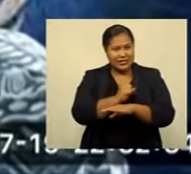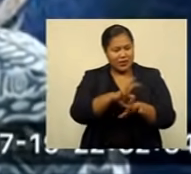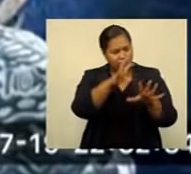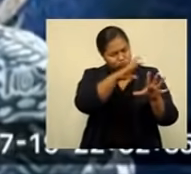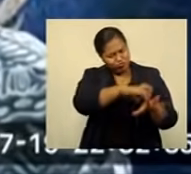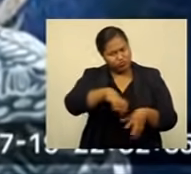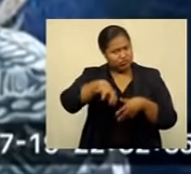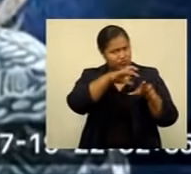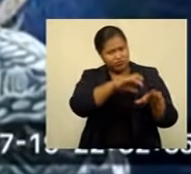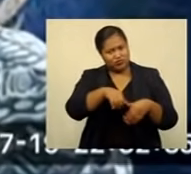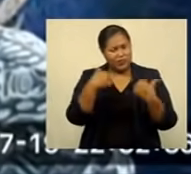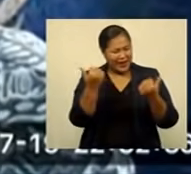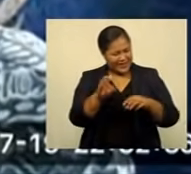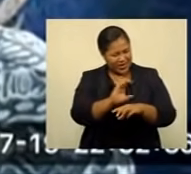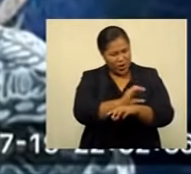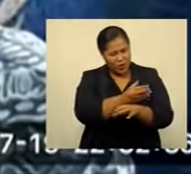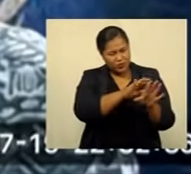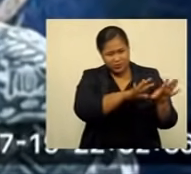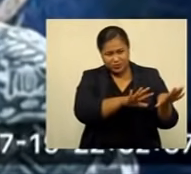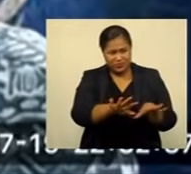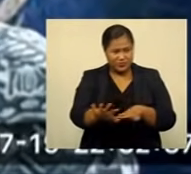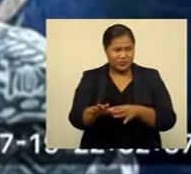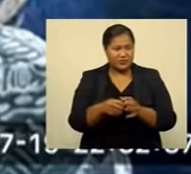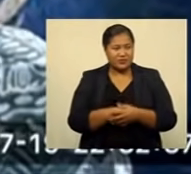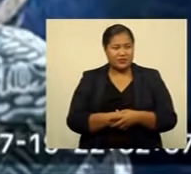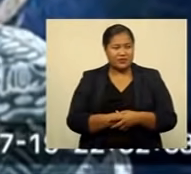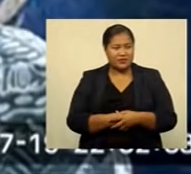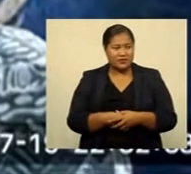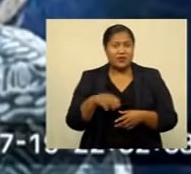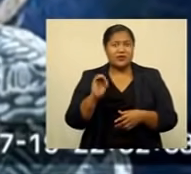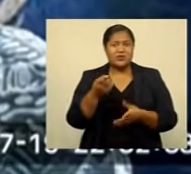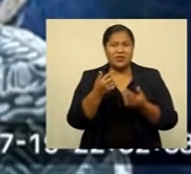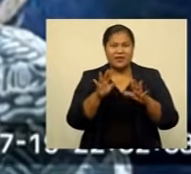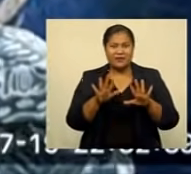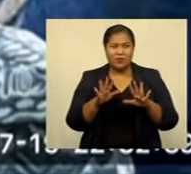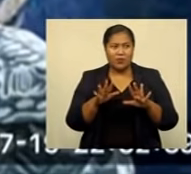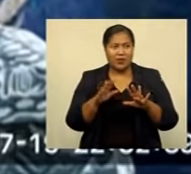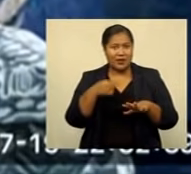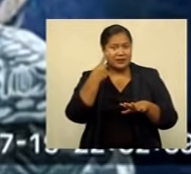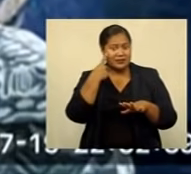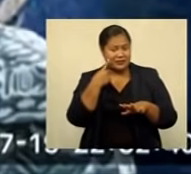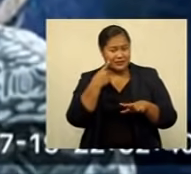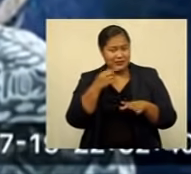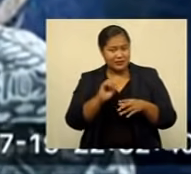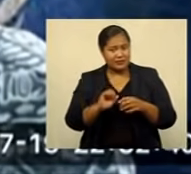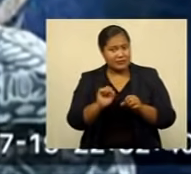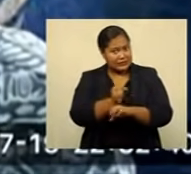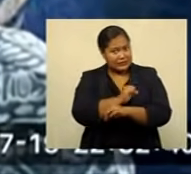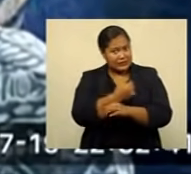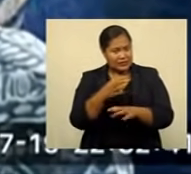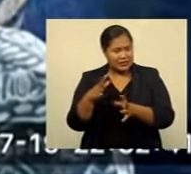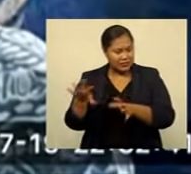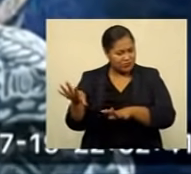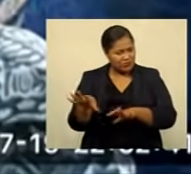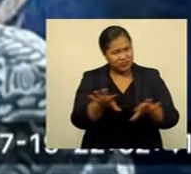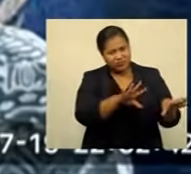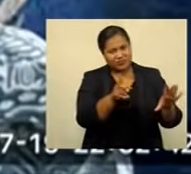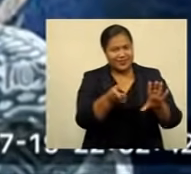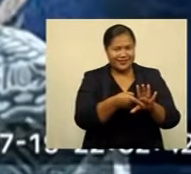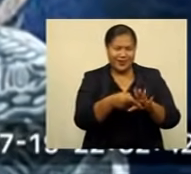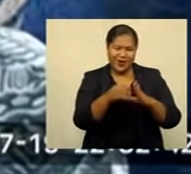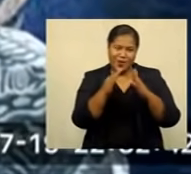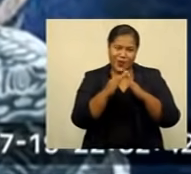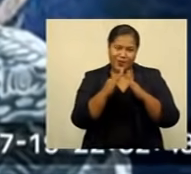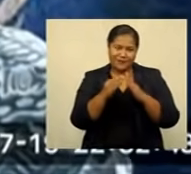of the shoreline and told me how they had to wade through seawater inside their homes during king tides. I